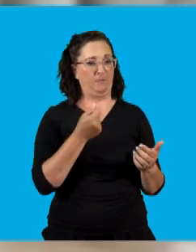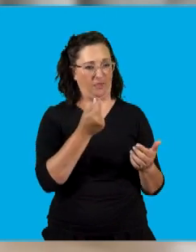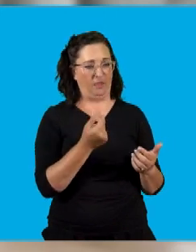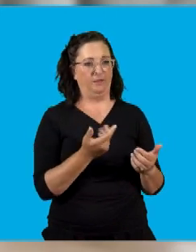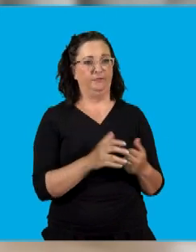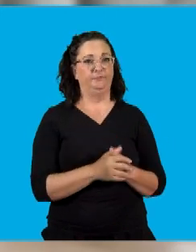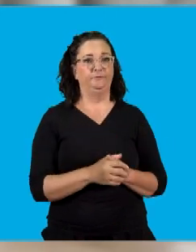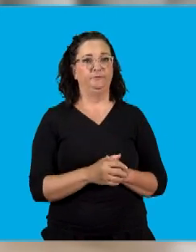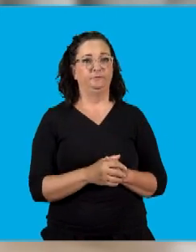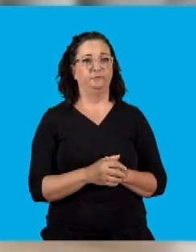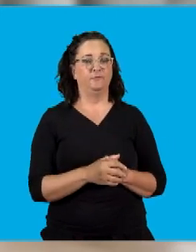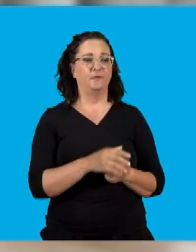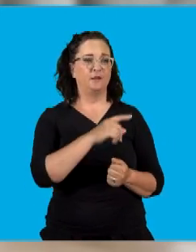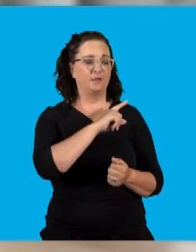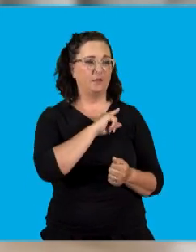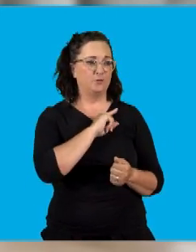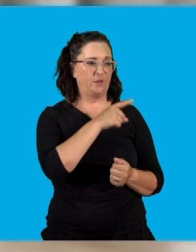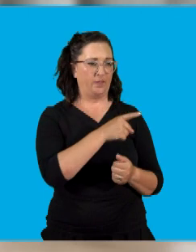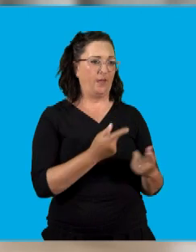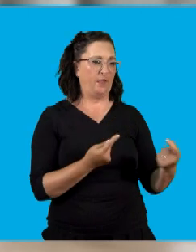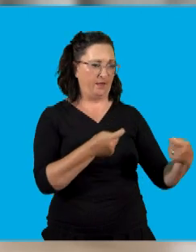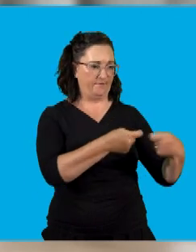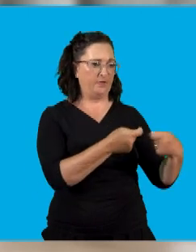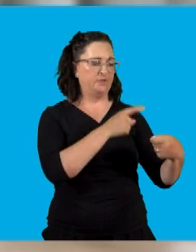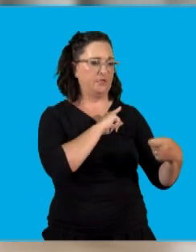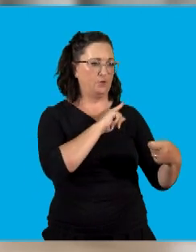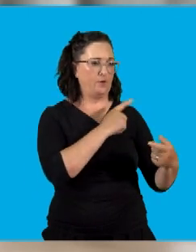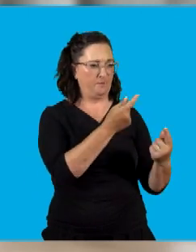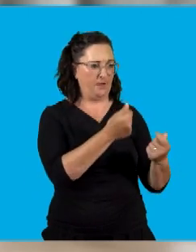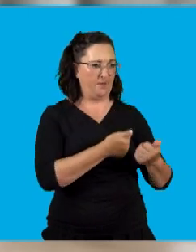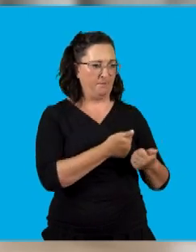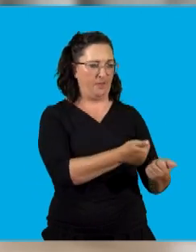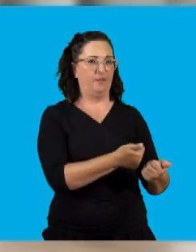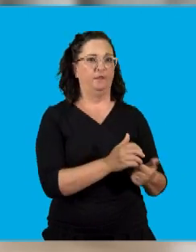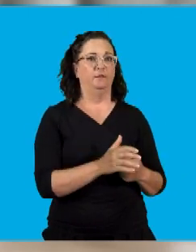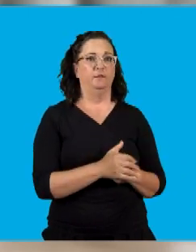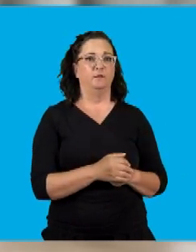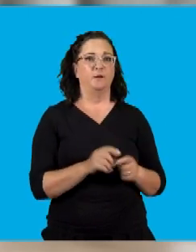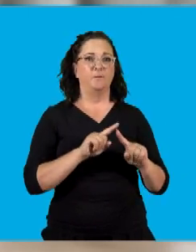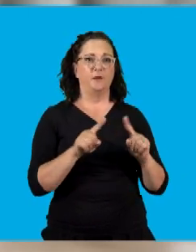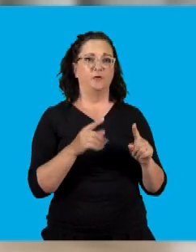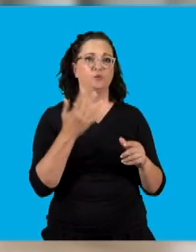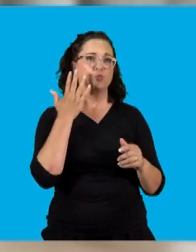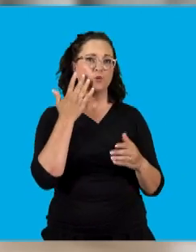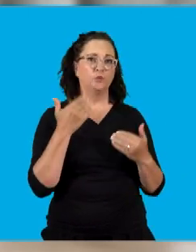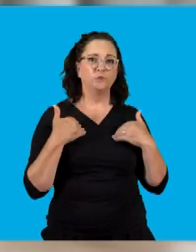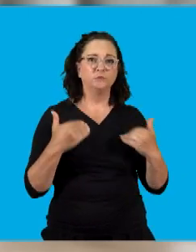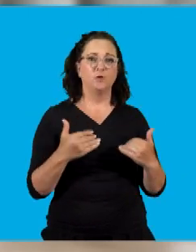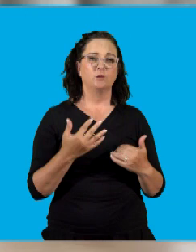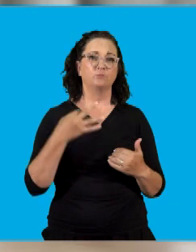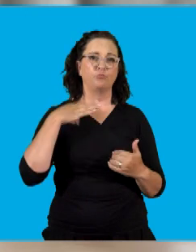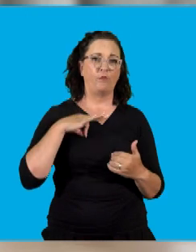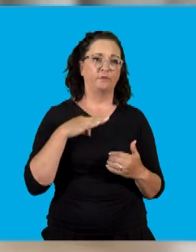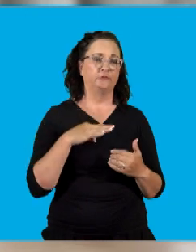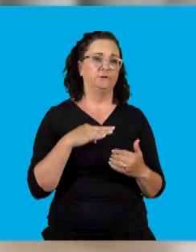shareholders, they have to get the return on their investments. So when we start the profit companies, we are looking